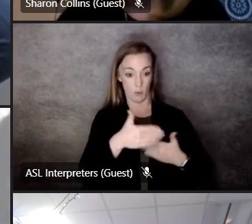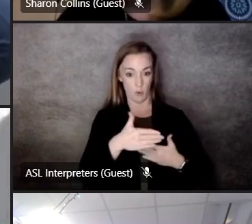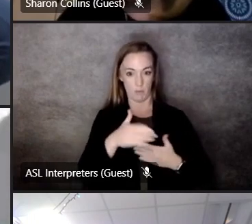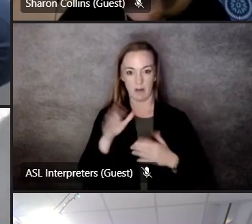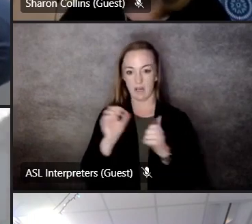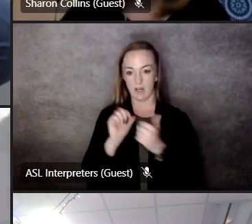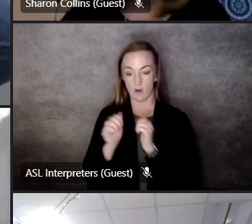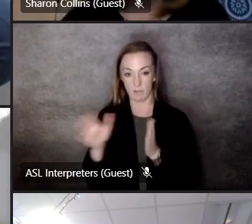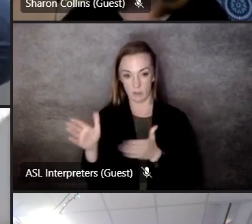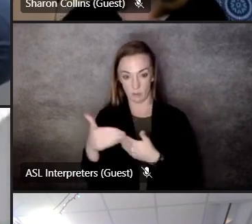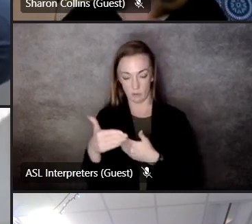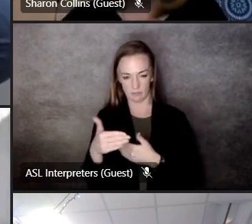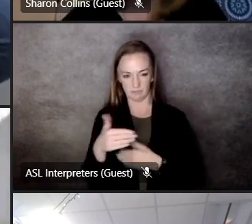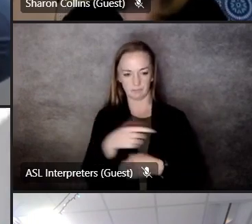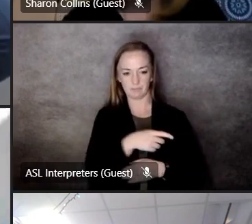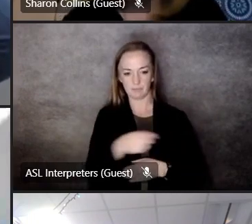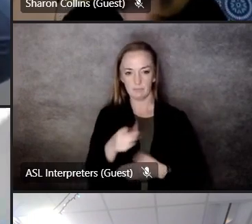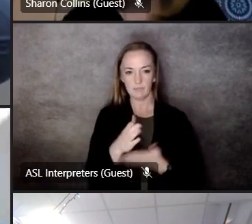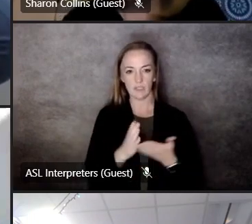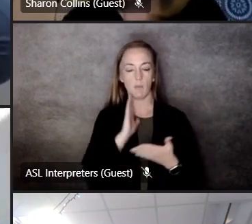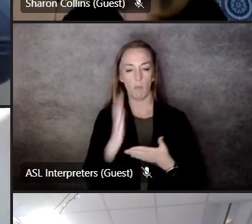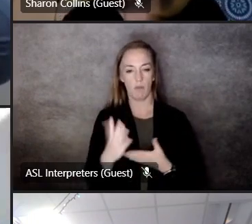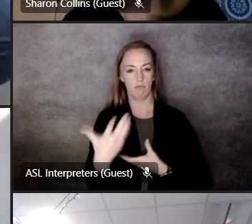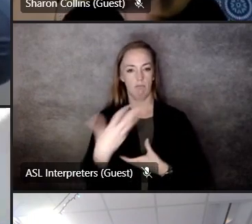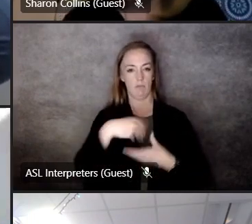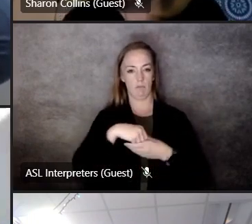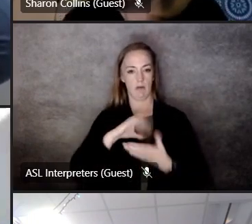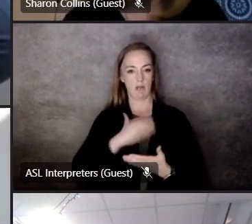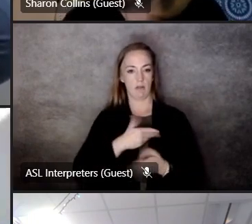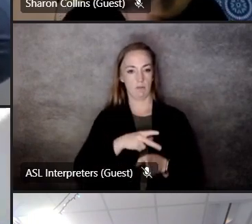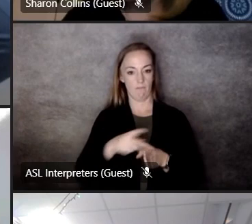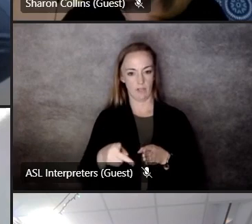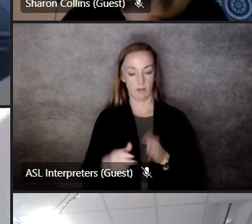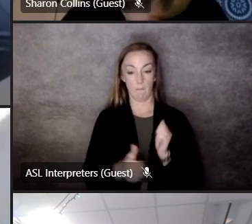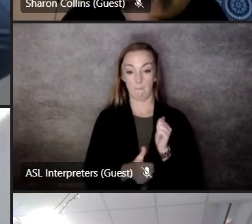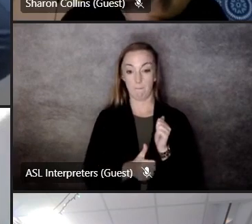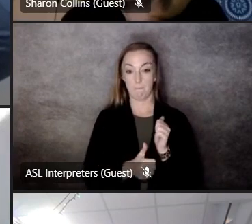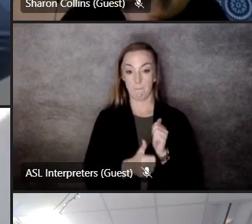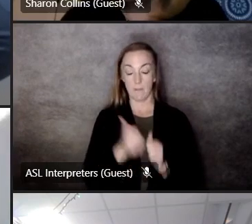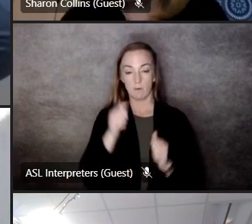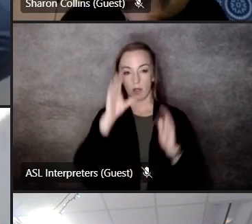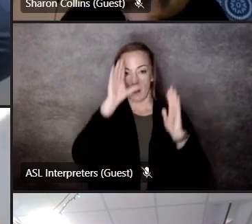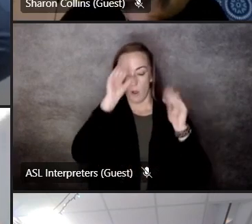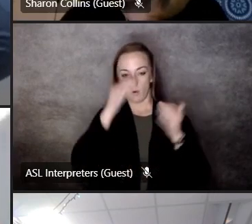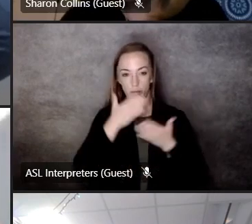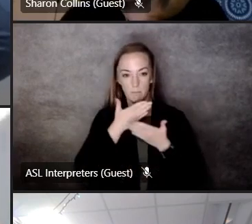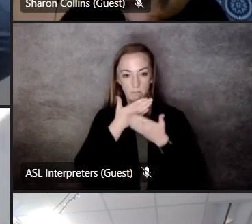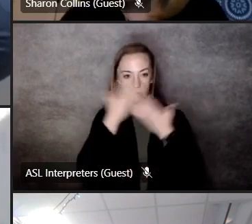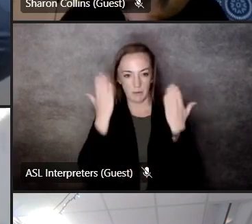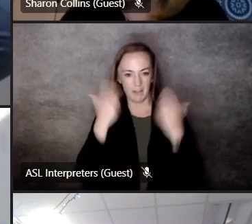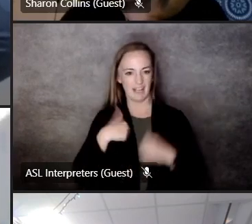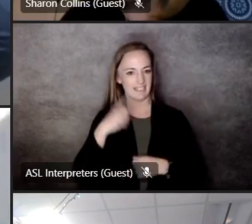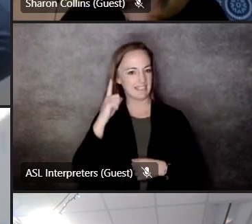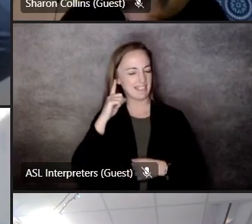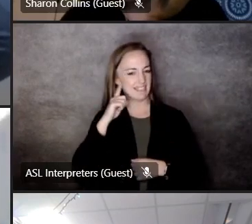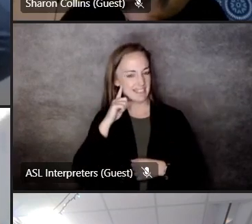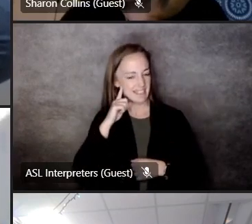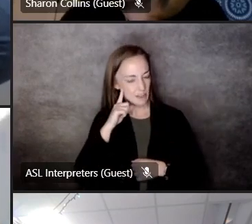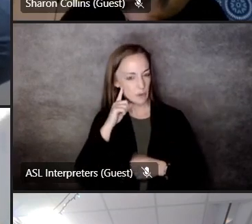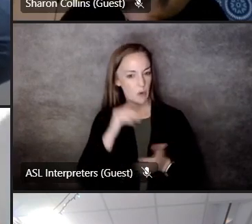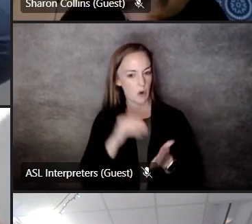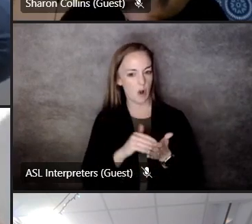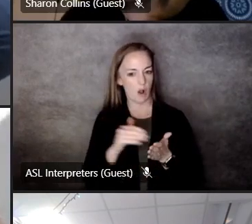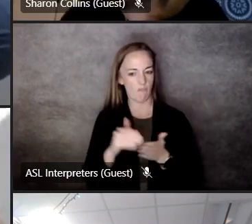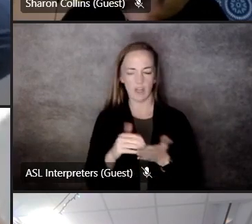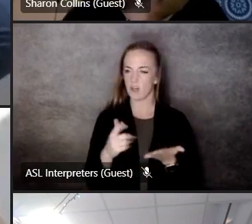the profession. And so the most hopeless thing I get constantly is, the broad question of what are we going